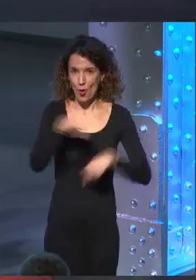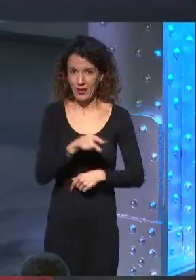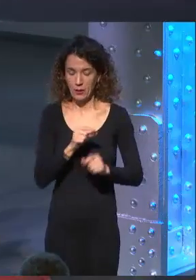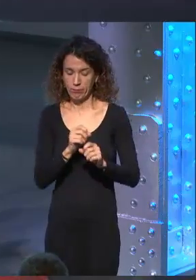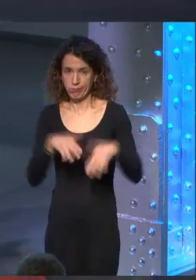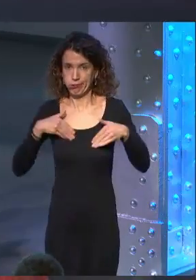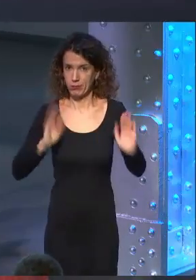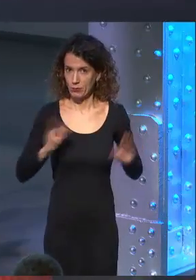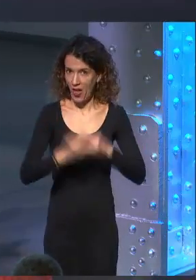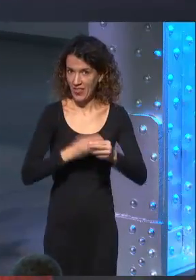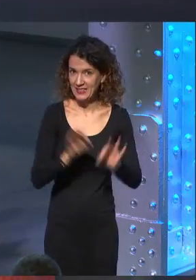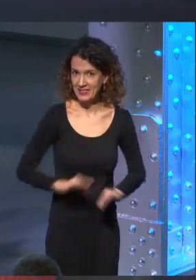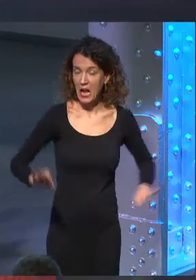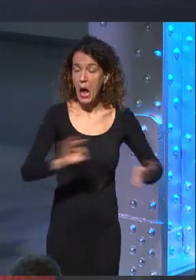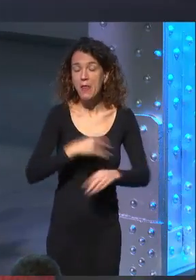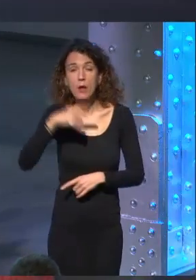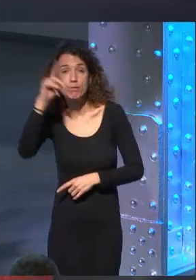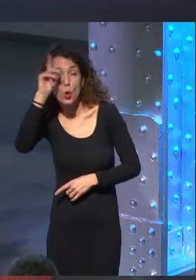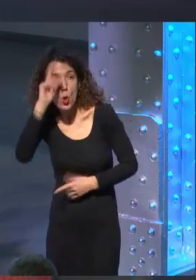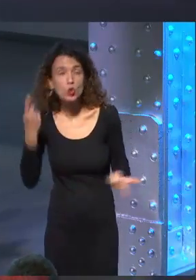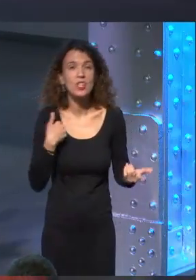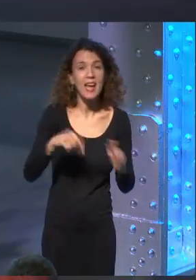you have thought that this is not legal, but